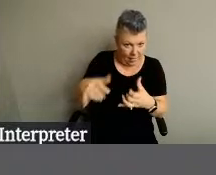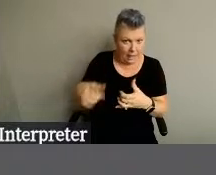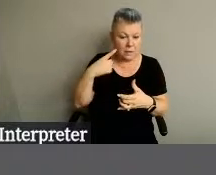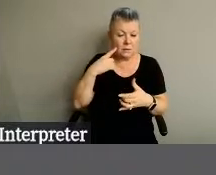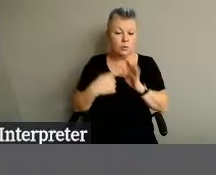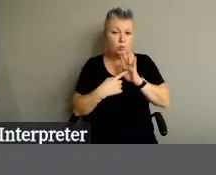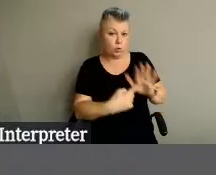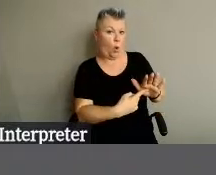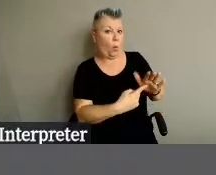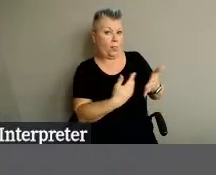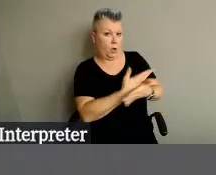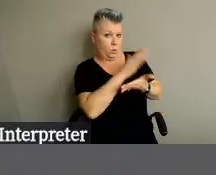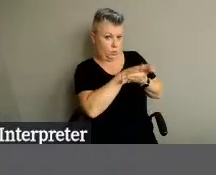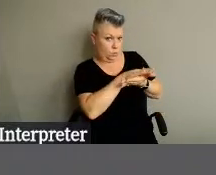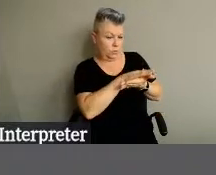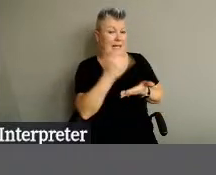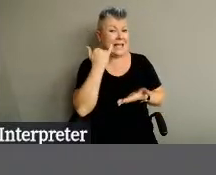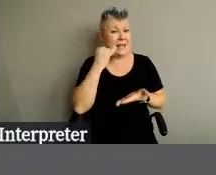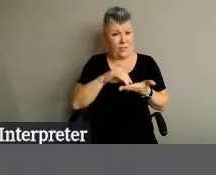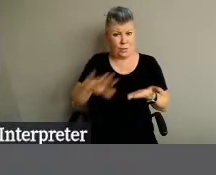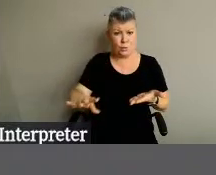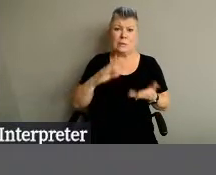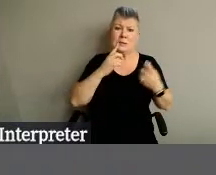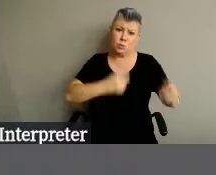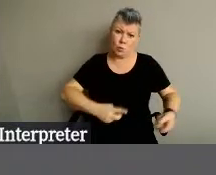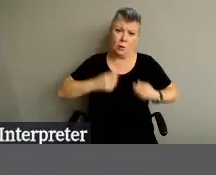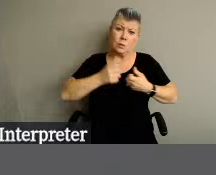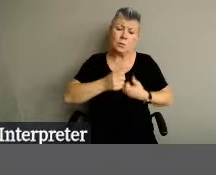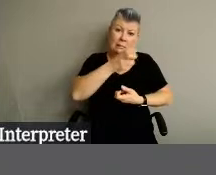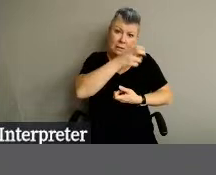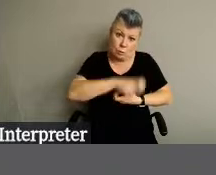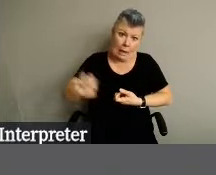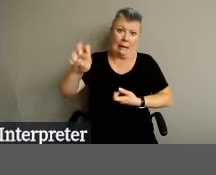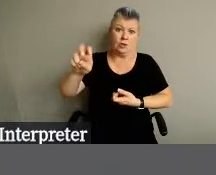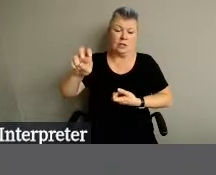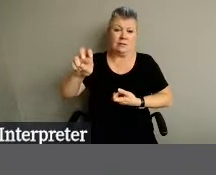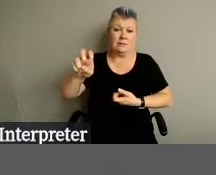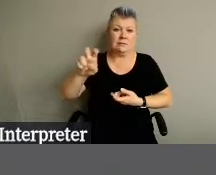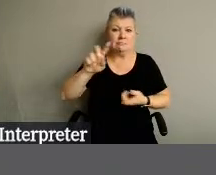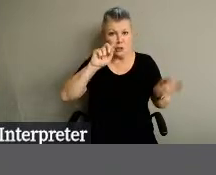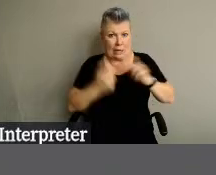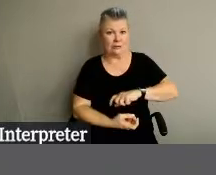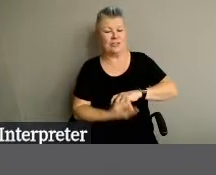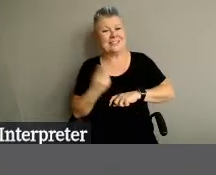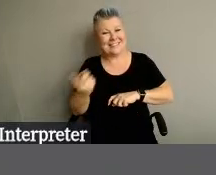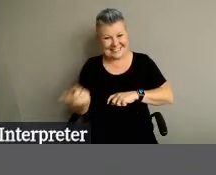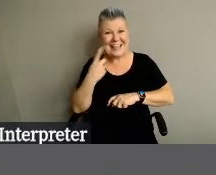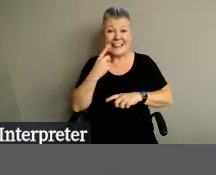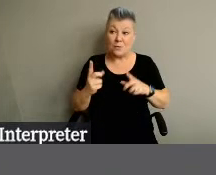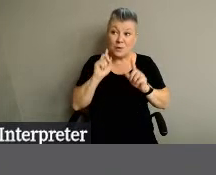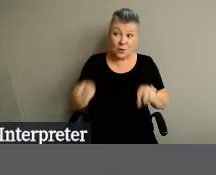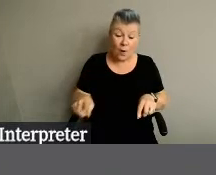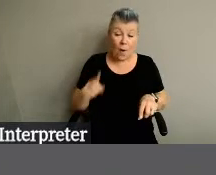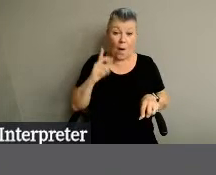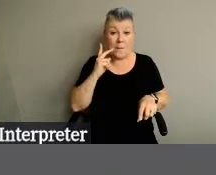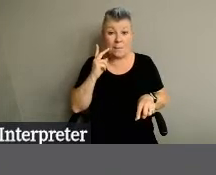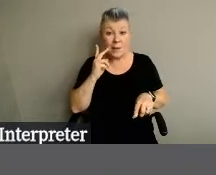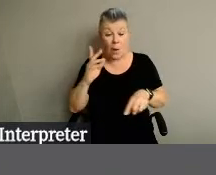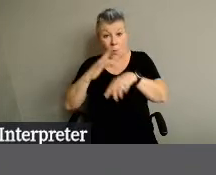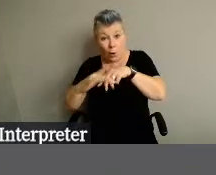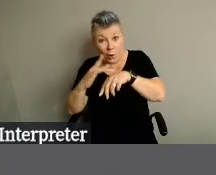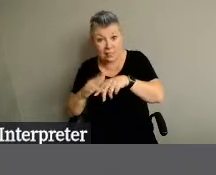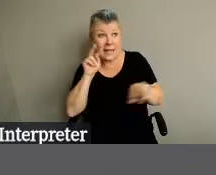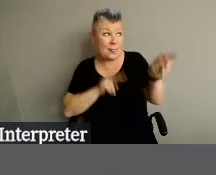has difficulty with transitions, we might see if we can get pictures of the school so that they can see that and it'll be a familiar building before they go